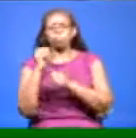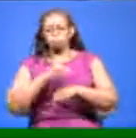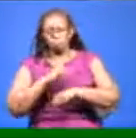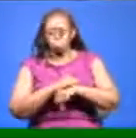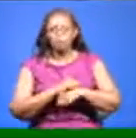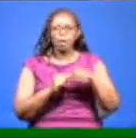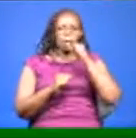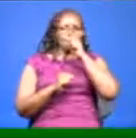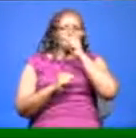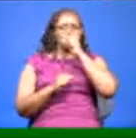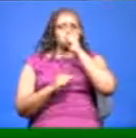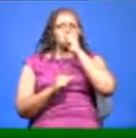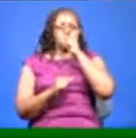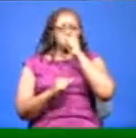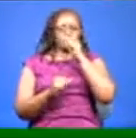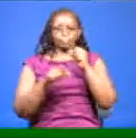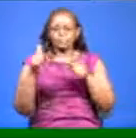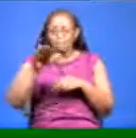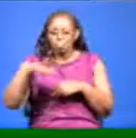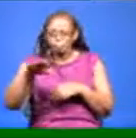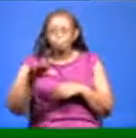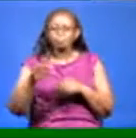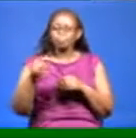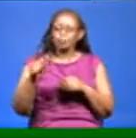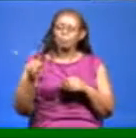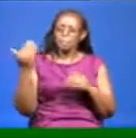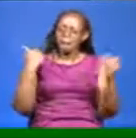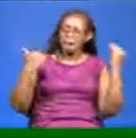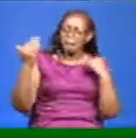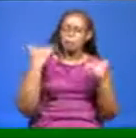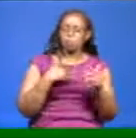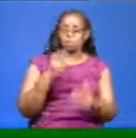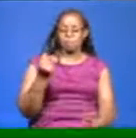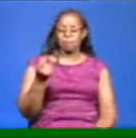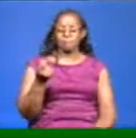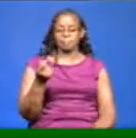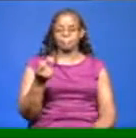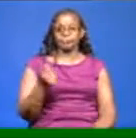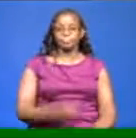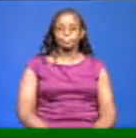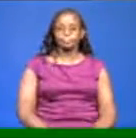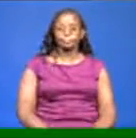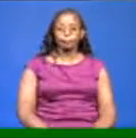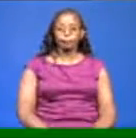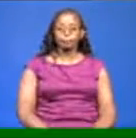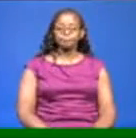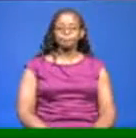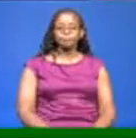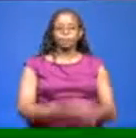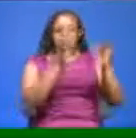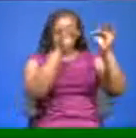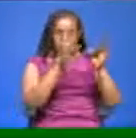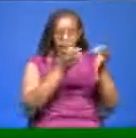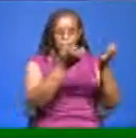places. They want the money. So, Mr. Speaker, there's nothing stopping the Treasury from releasing the money, because what